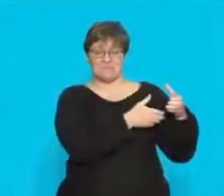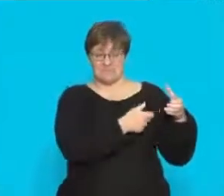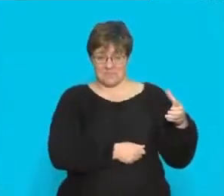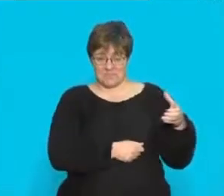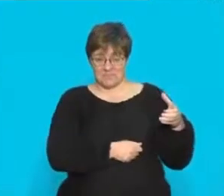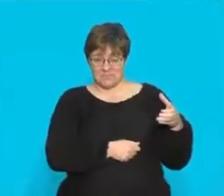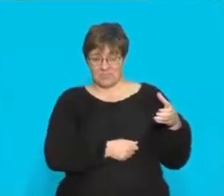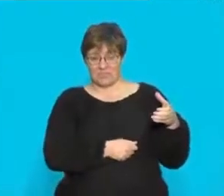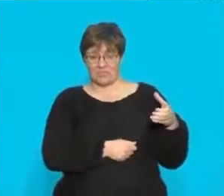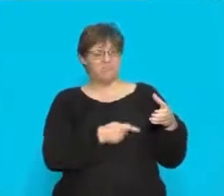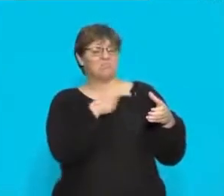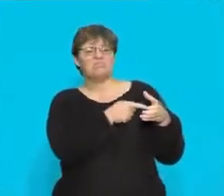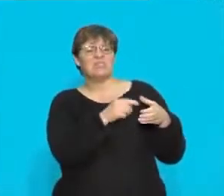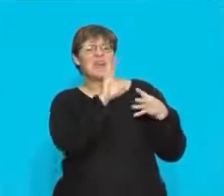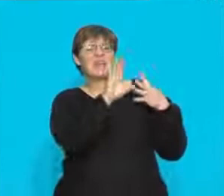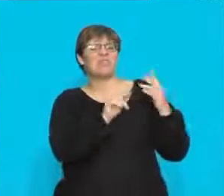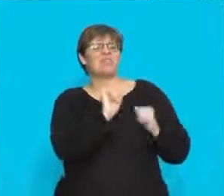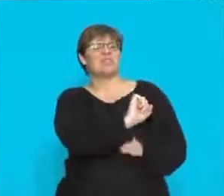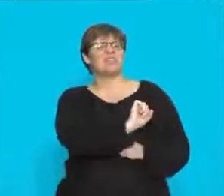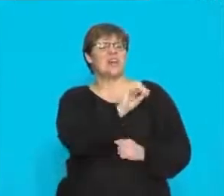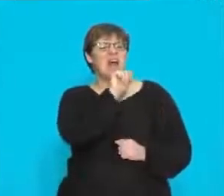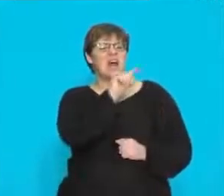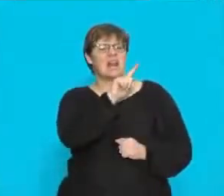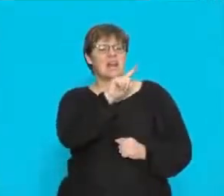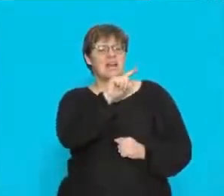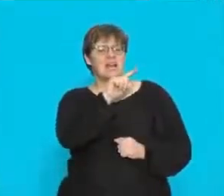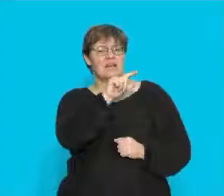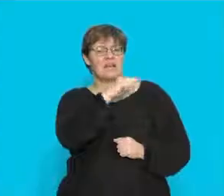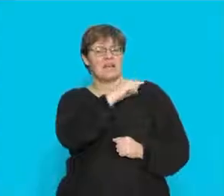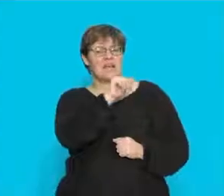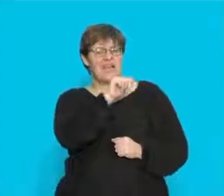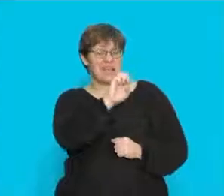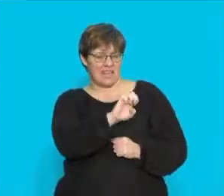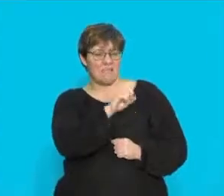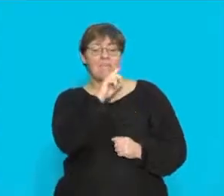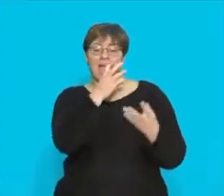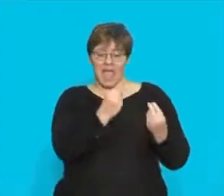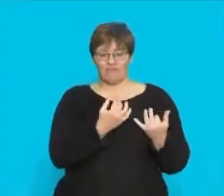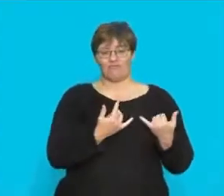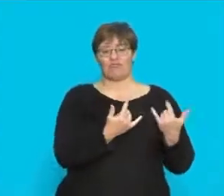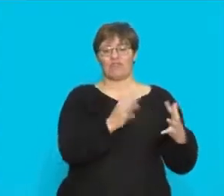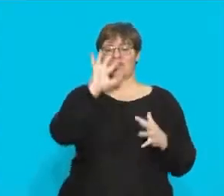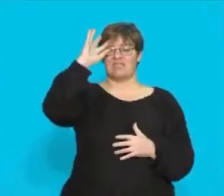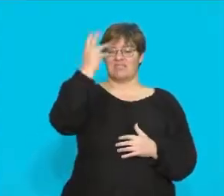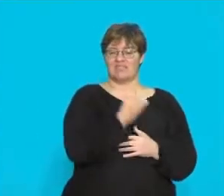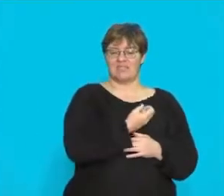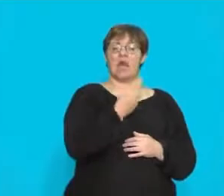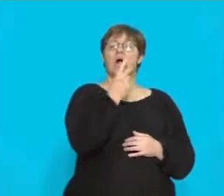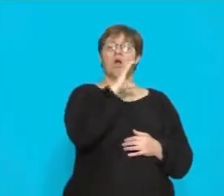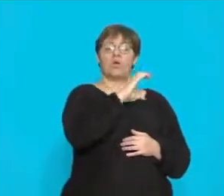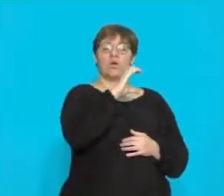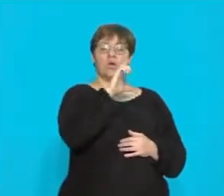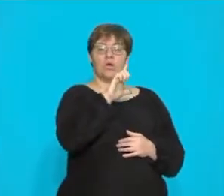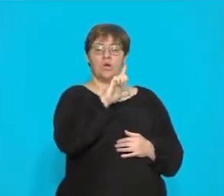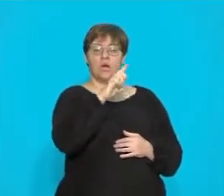what are the characteristics of algae? Let's have a look. All right, first of all, they have chlorophyll. So algae, all